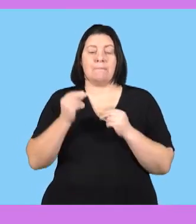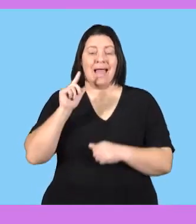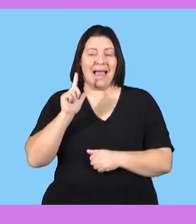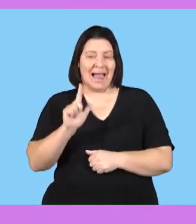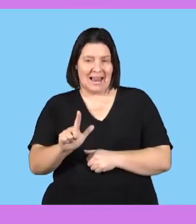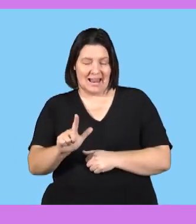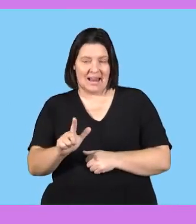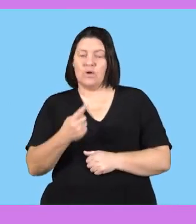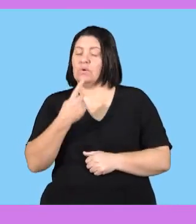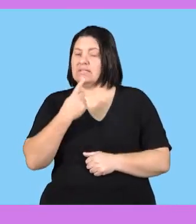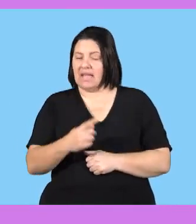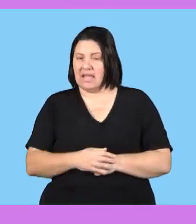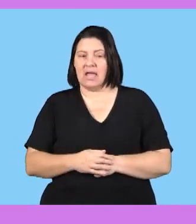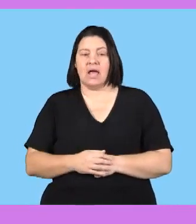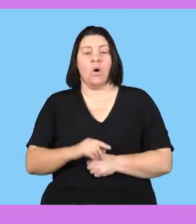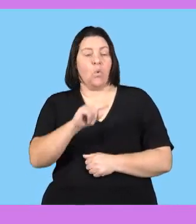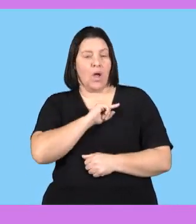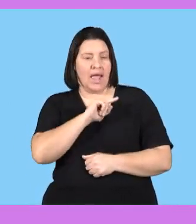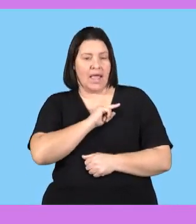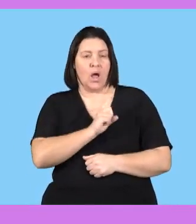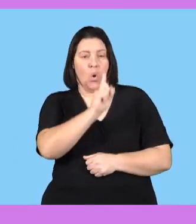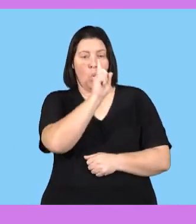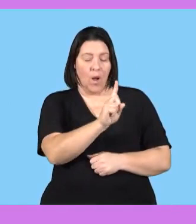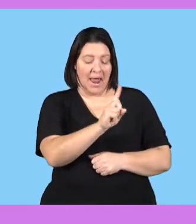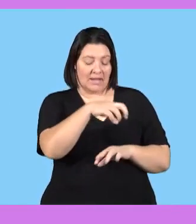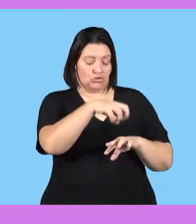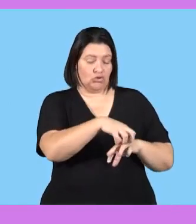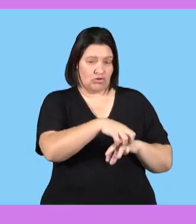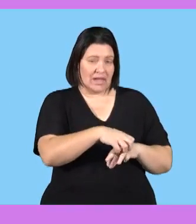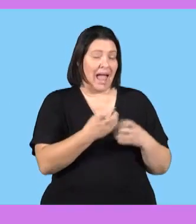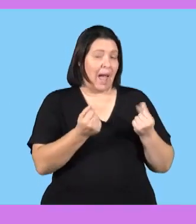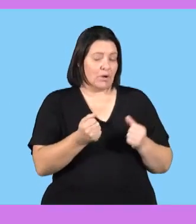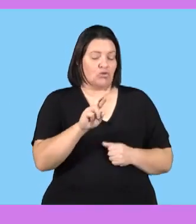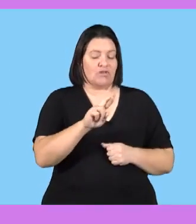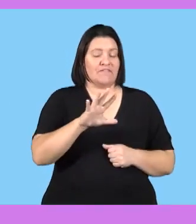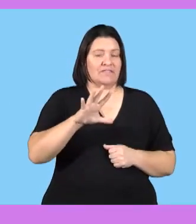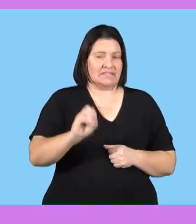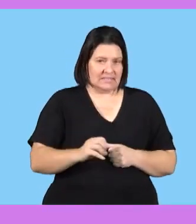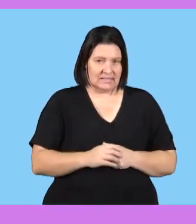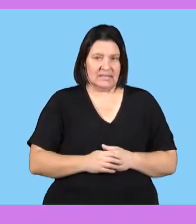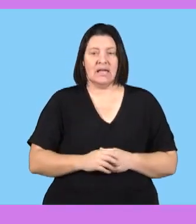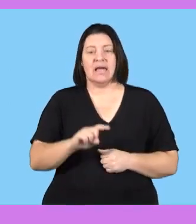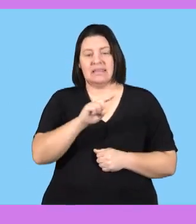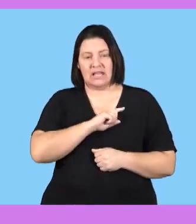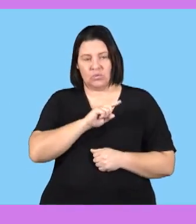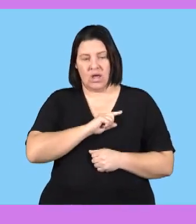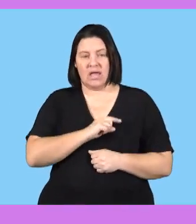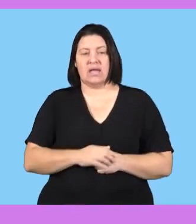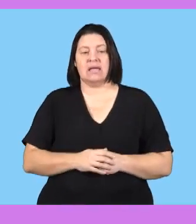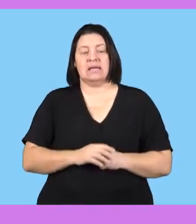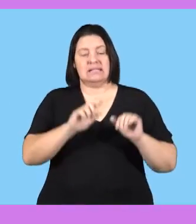of L, we are therefore saying, because one piece costs 50 rand,